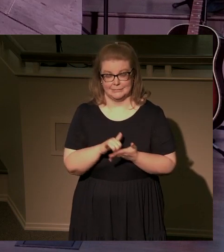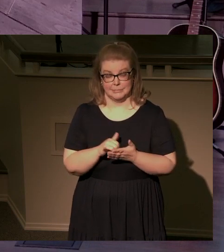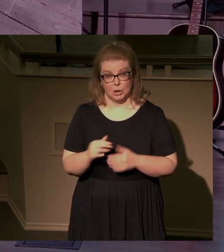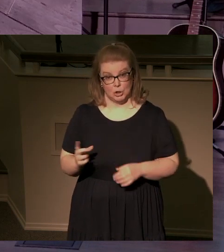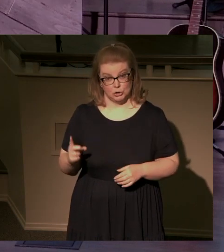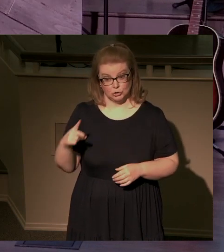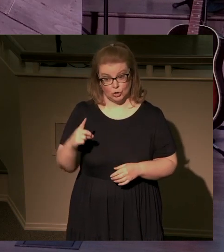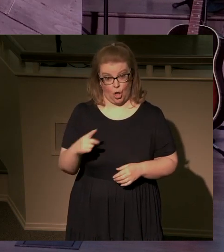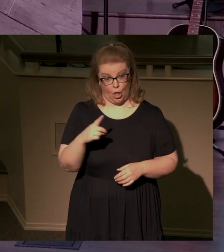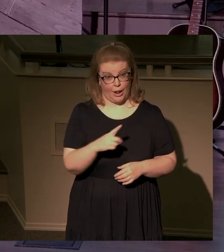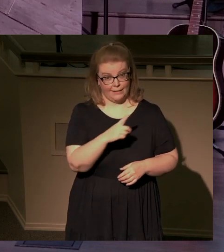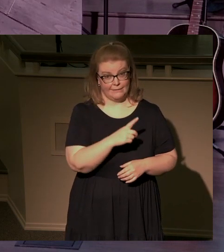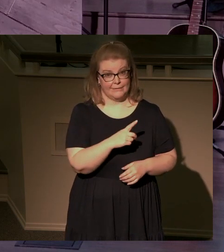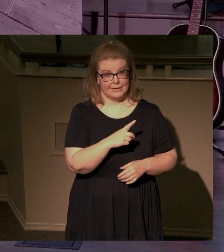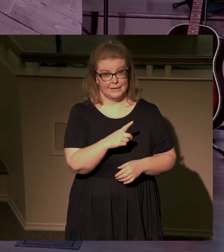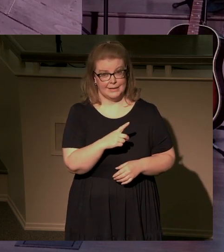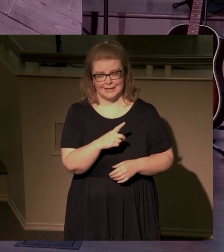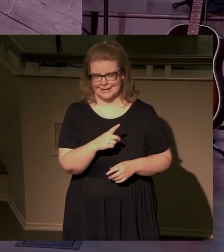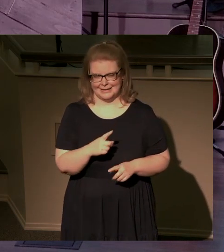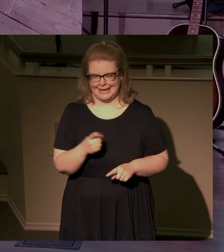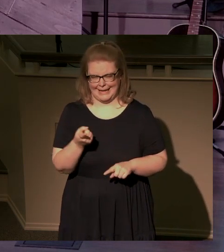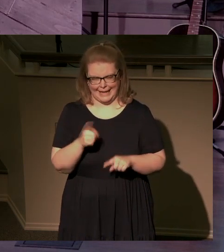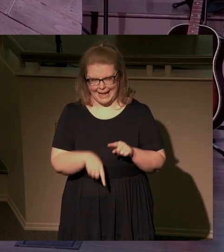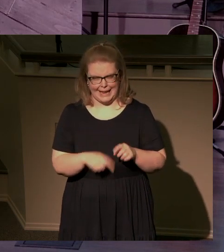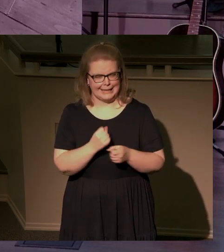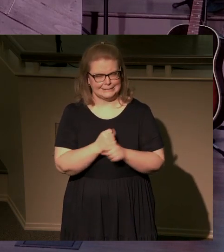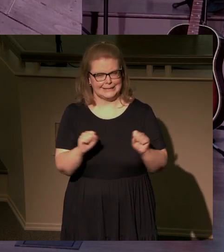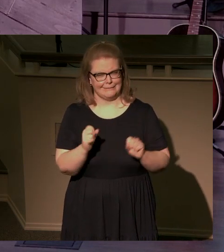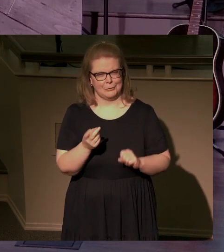Dolphins don't save dogs.